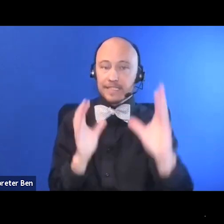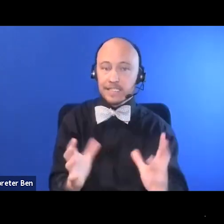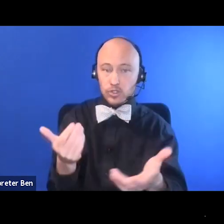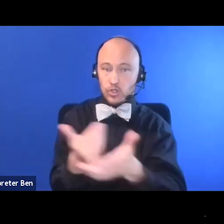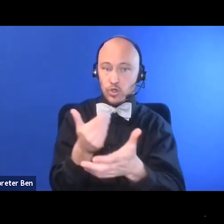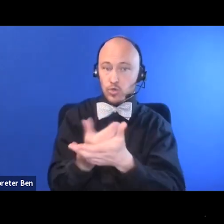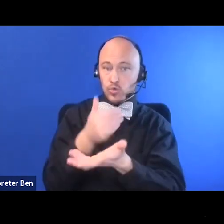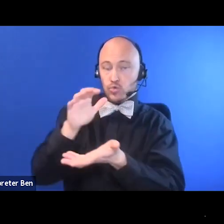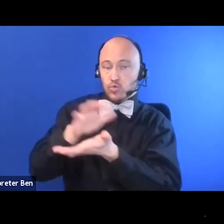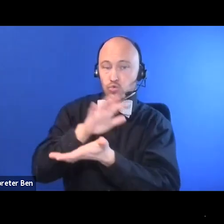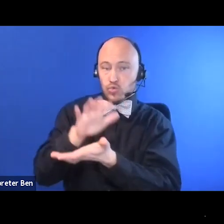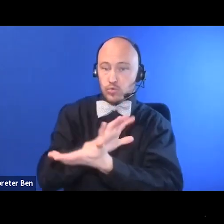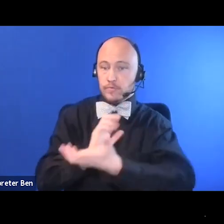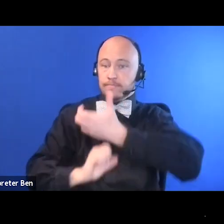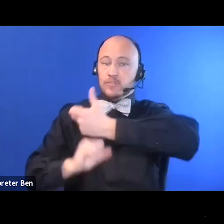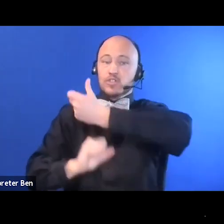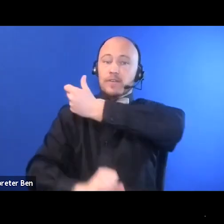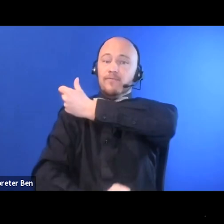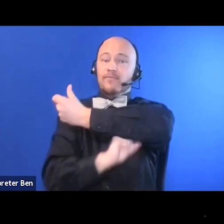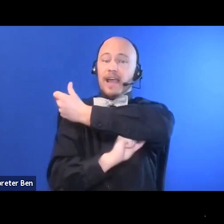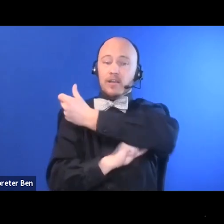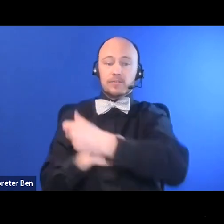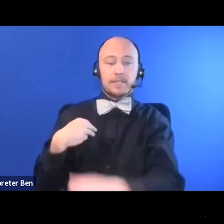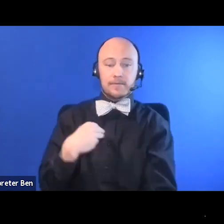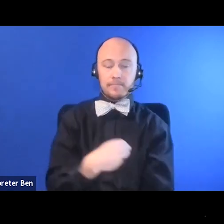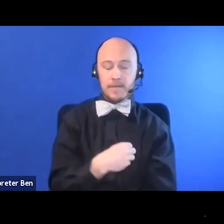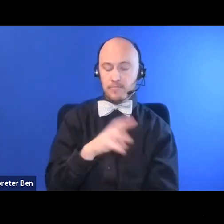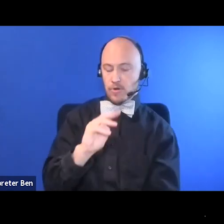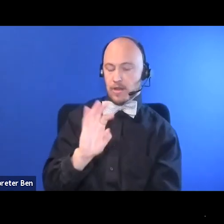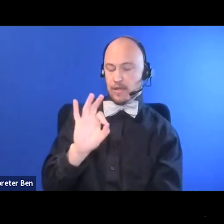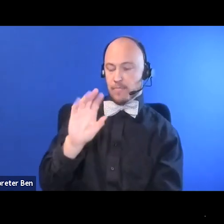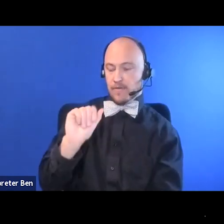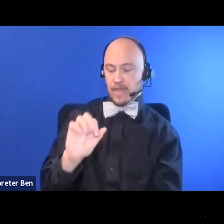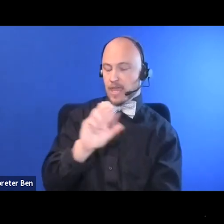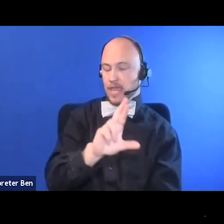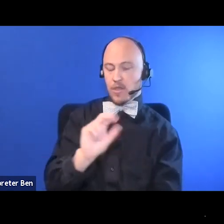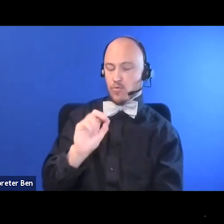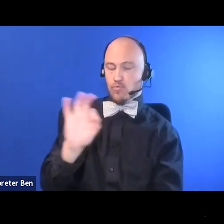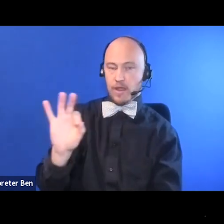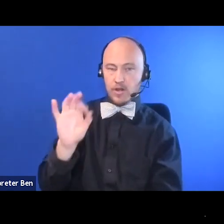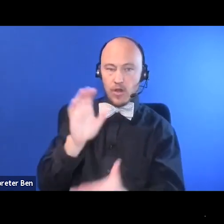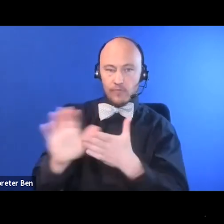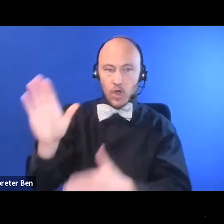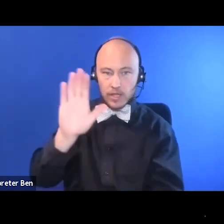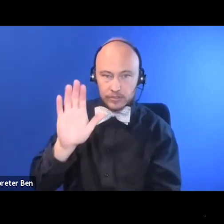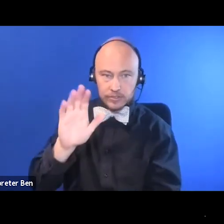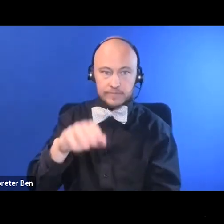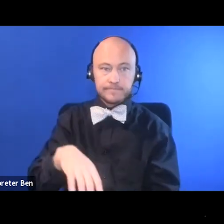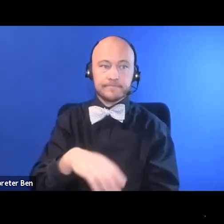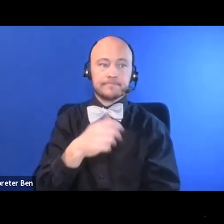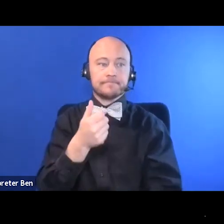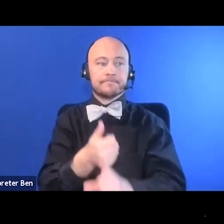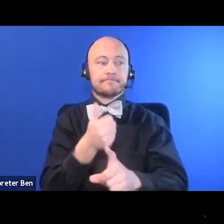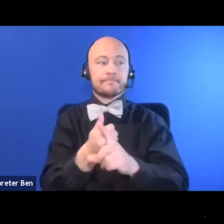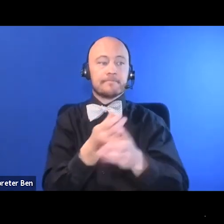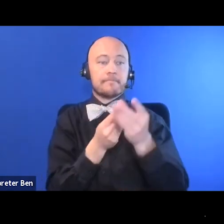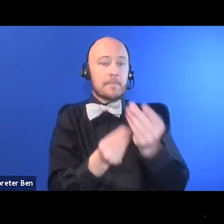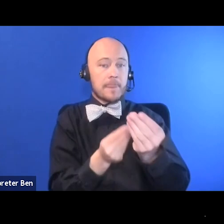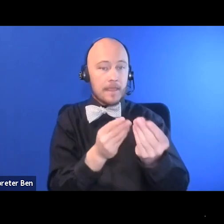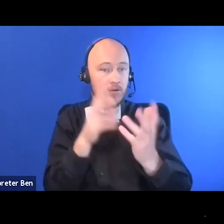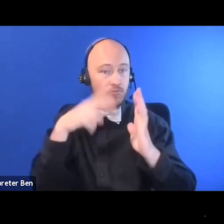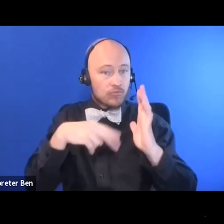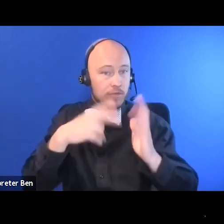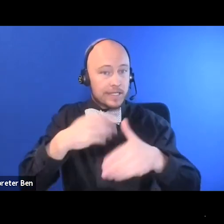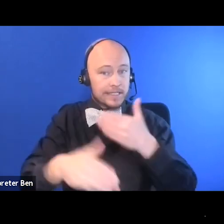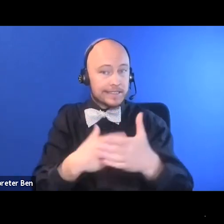School, and she is a founding faculty member of the MFA program at Randolph College. She's a co-founder of Pete's Reading Series in Brooklyn, where she